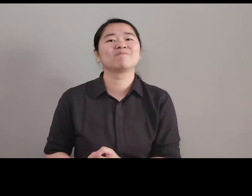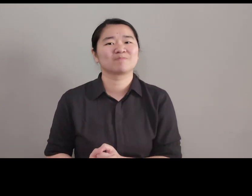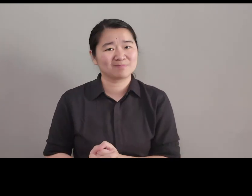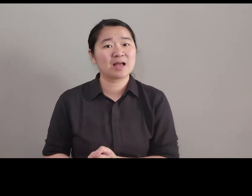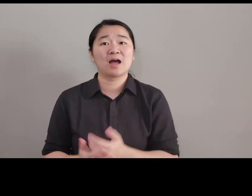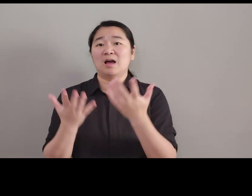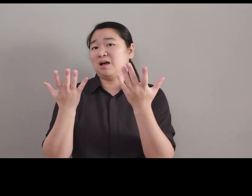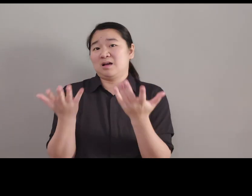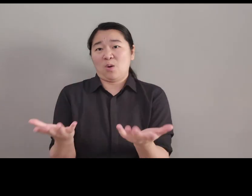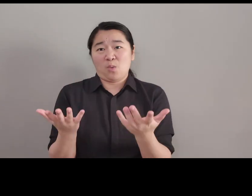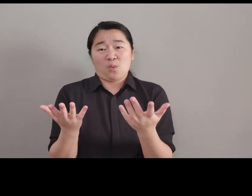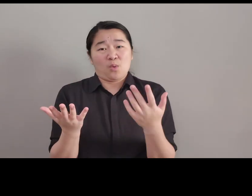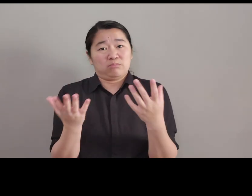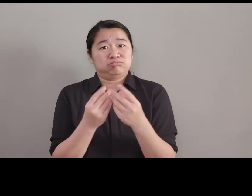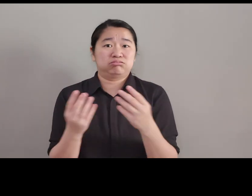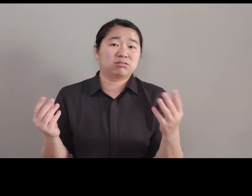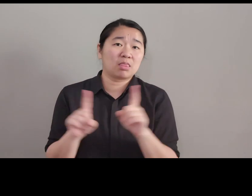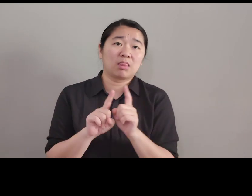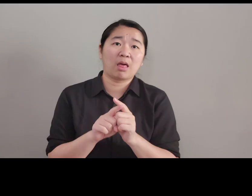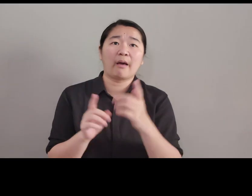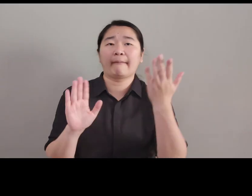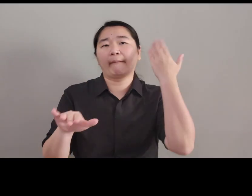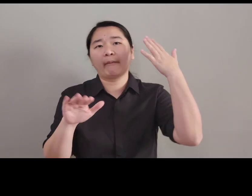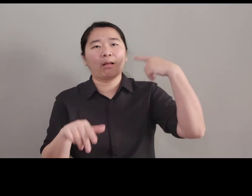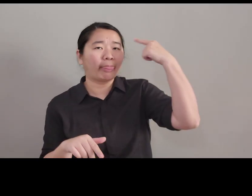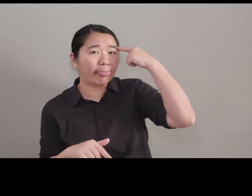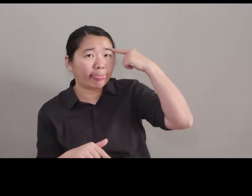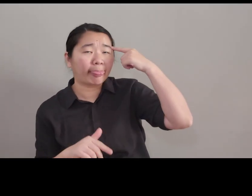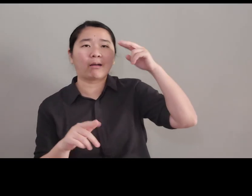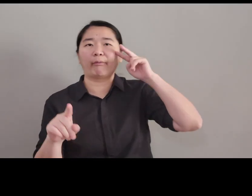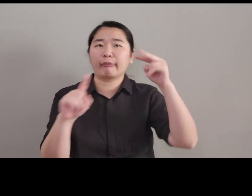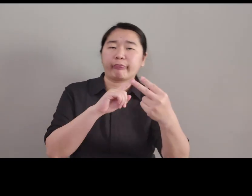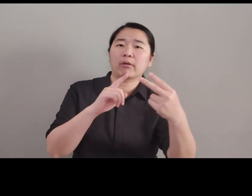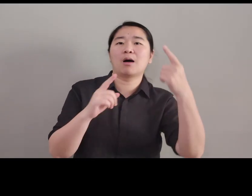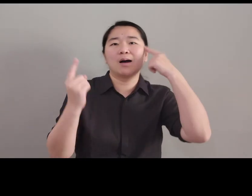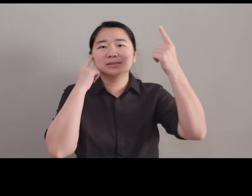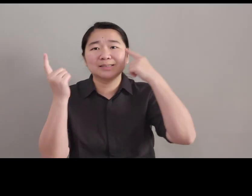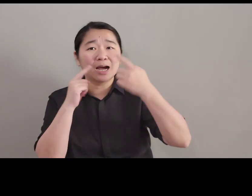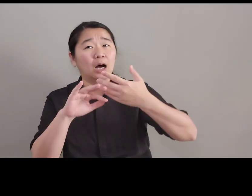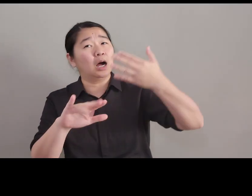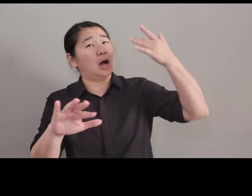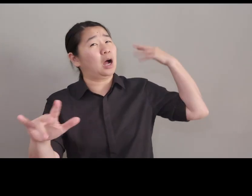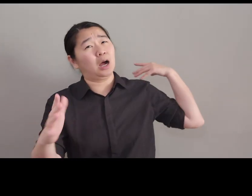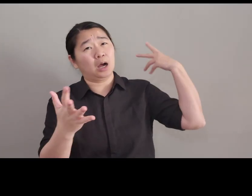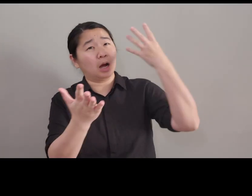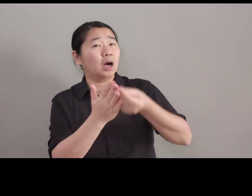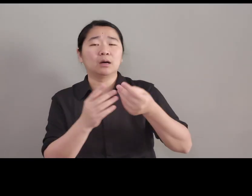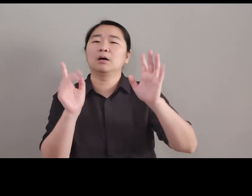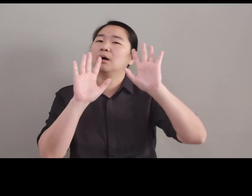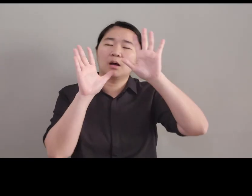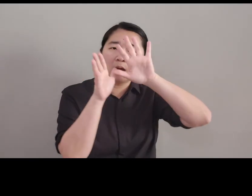myths, ideas, guesses from many years ago. A lot is not really based on research. So that is, I think, a genuine